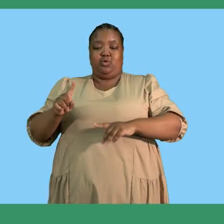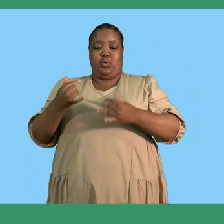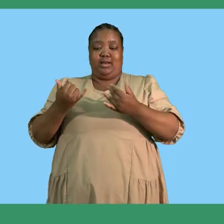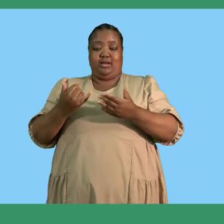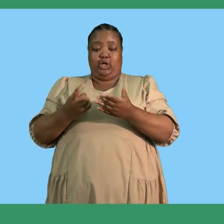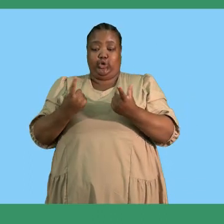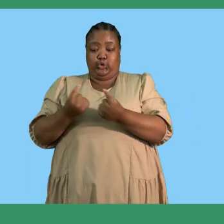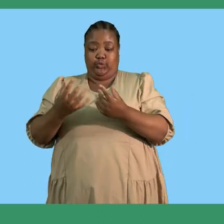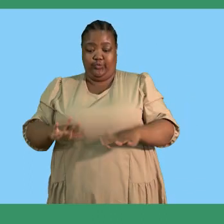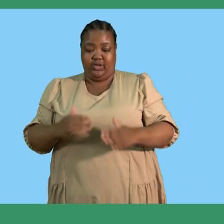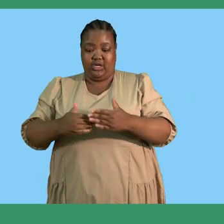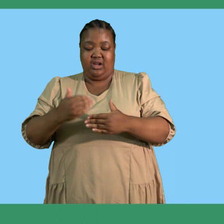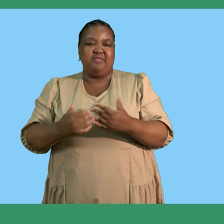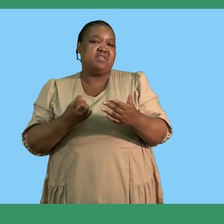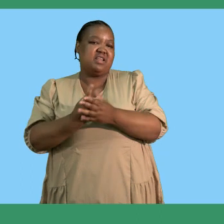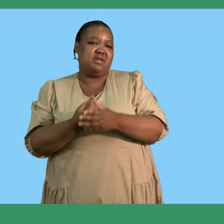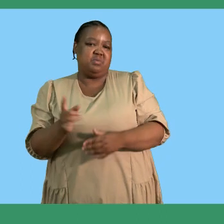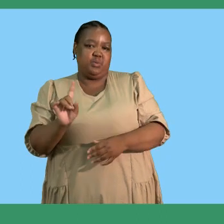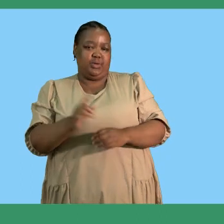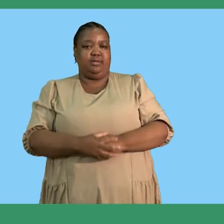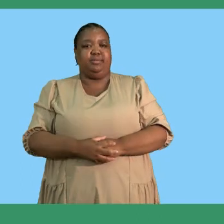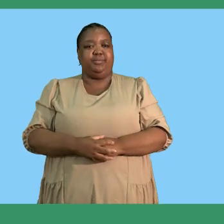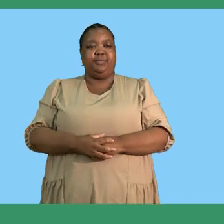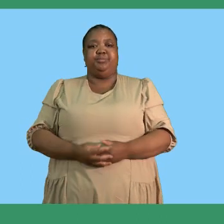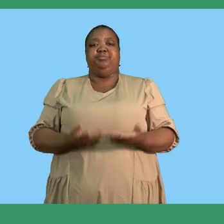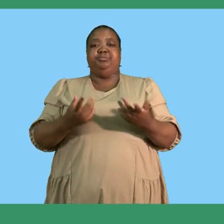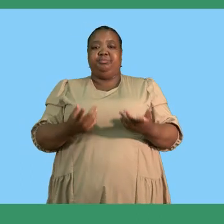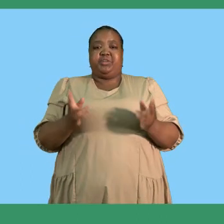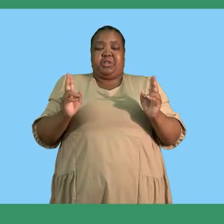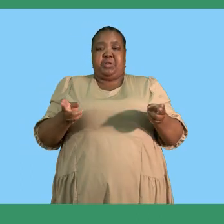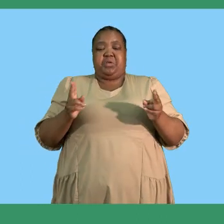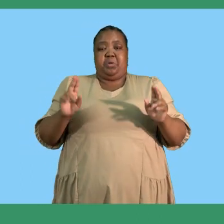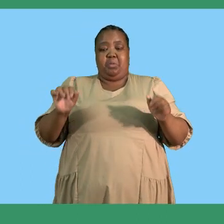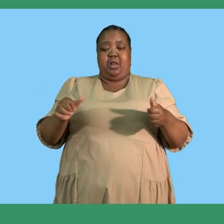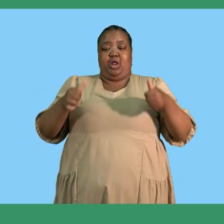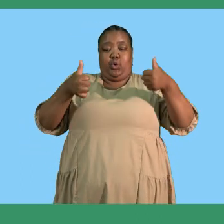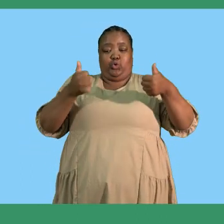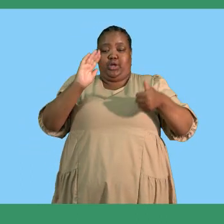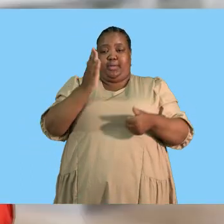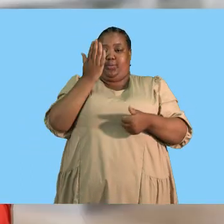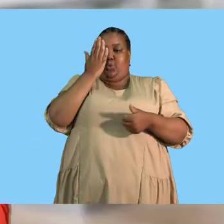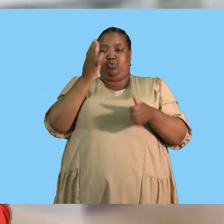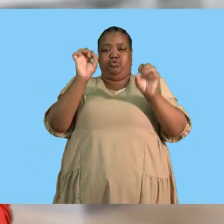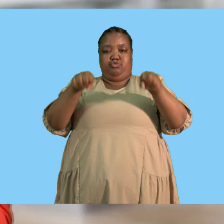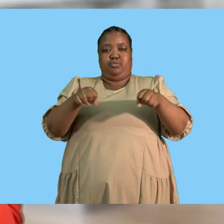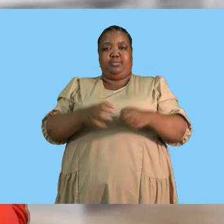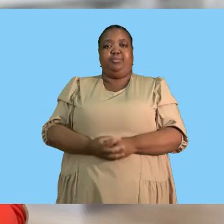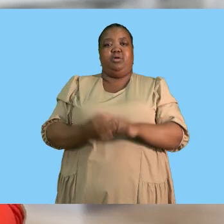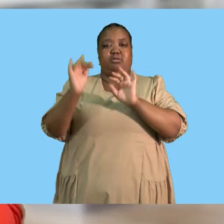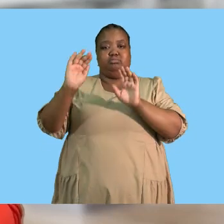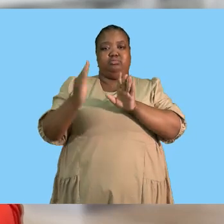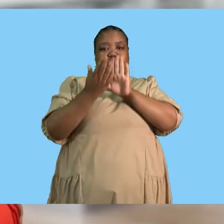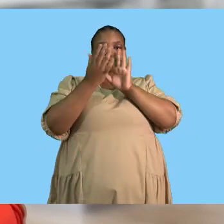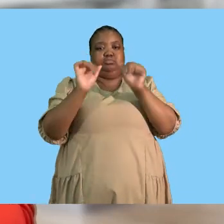its outcome. Now, we also have what we call the common good approach. Now, you are able